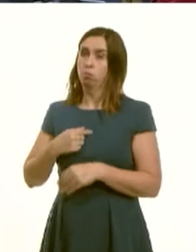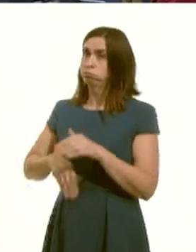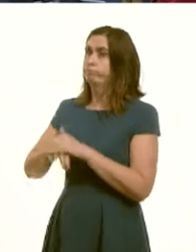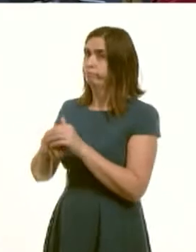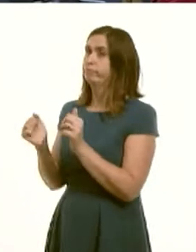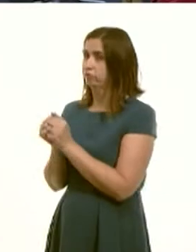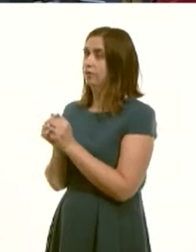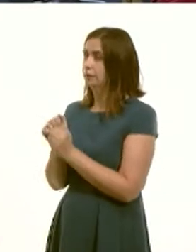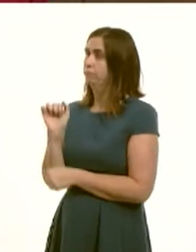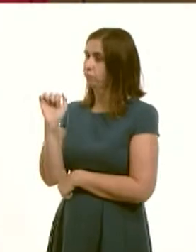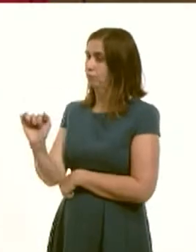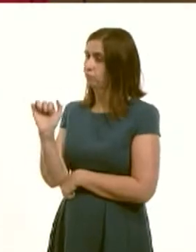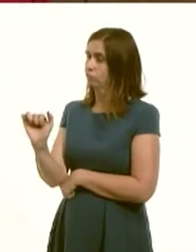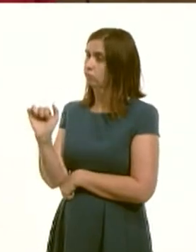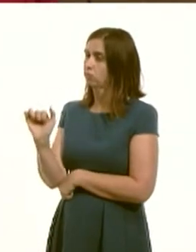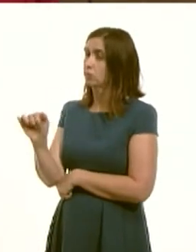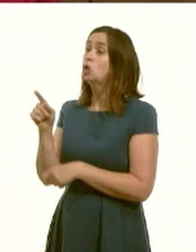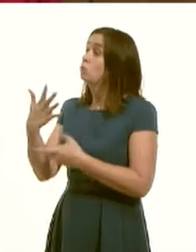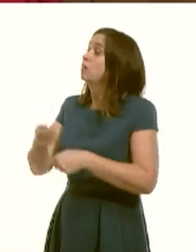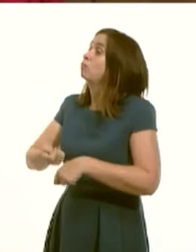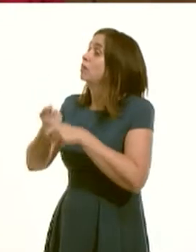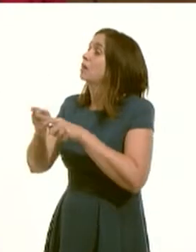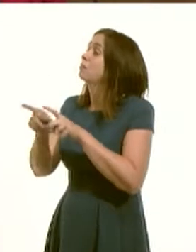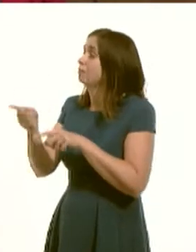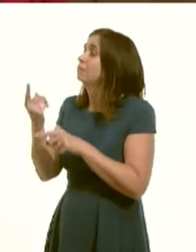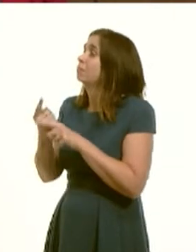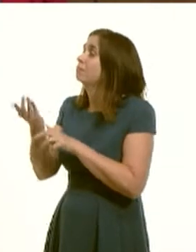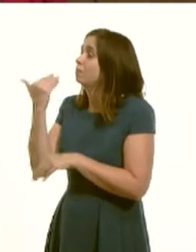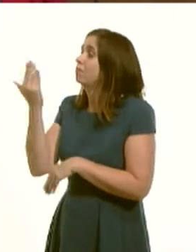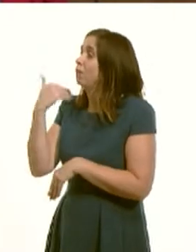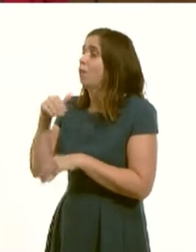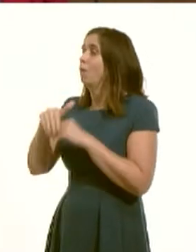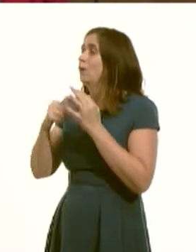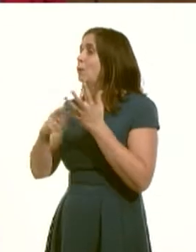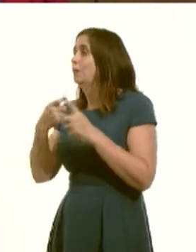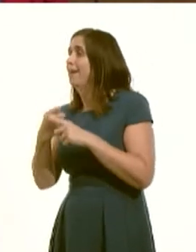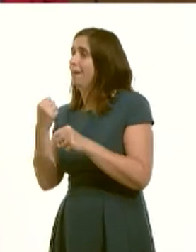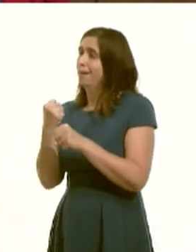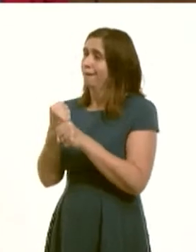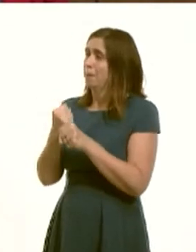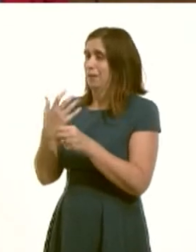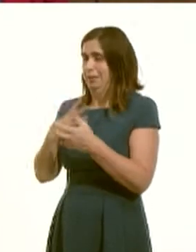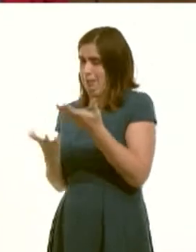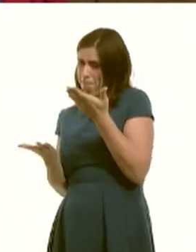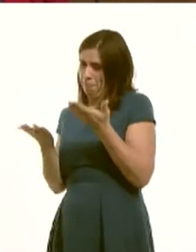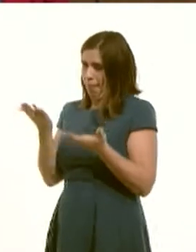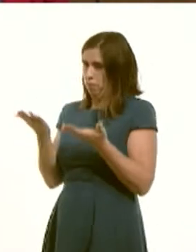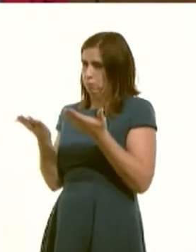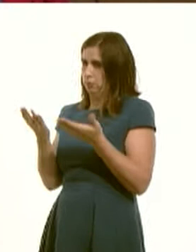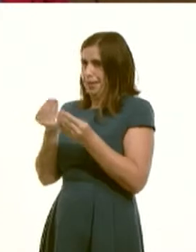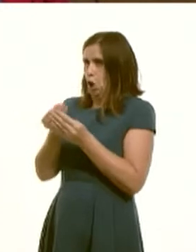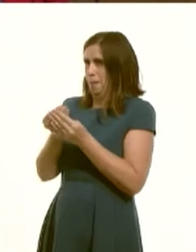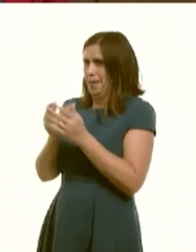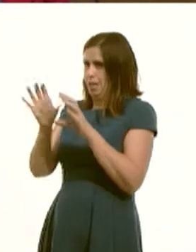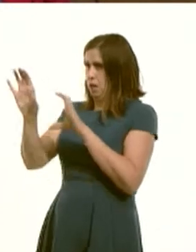mean, the member has raised before the issue of the UK government needing to rebalance the UK economy. He will, of